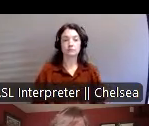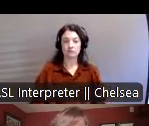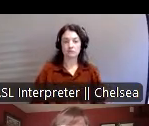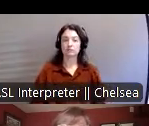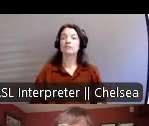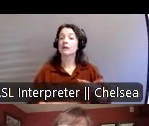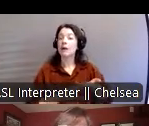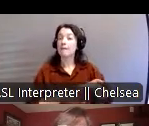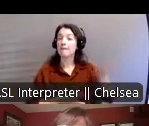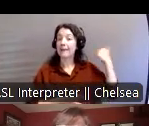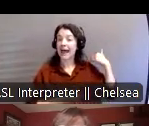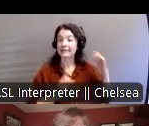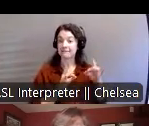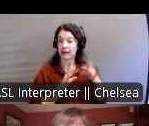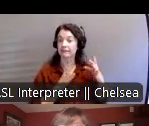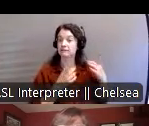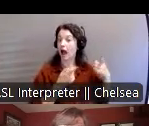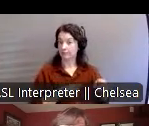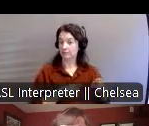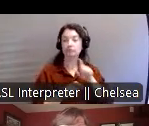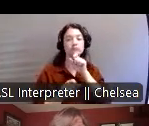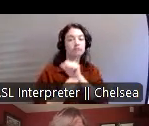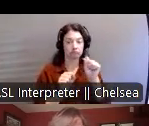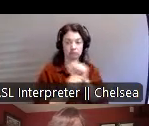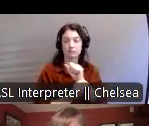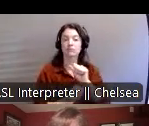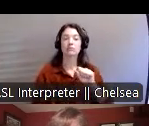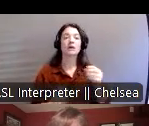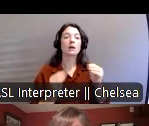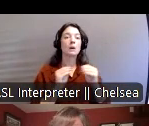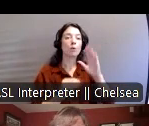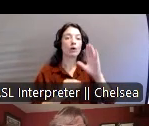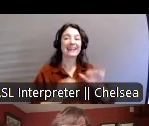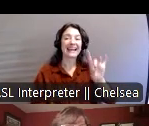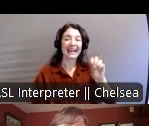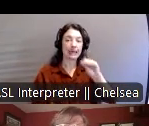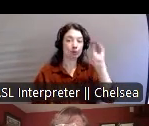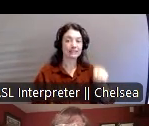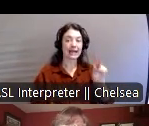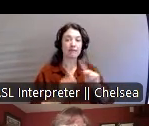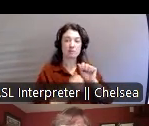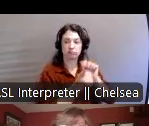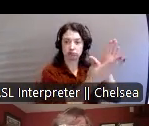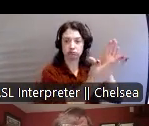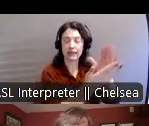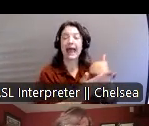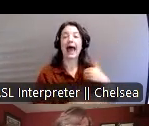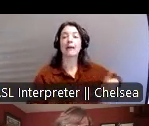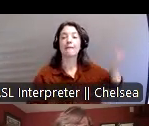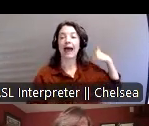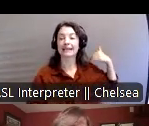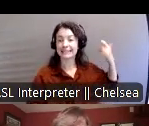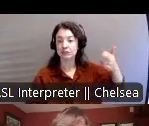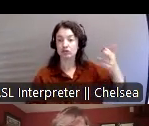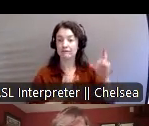violence. Over 80% of perpetrators had a history of intimate partner violence, and that could include on their current partner